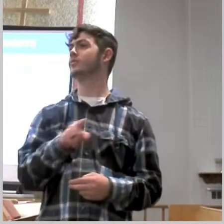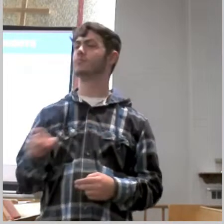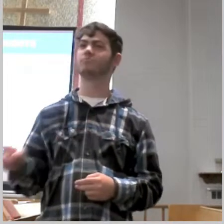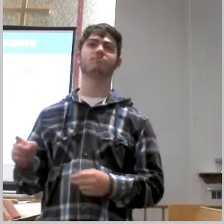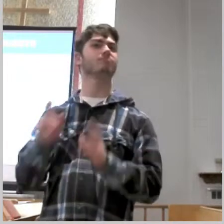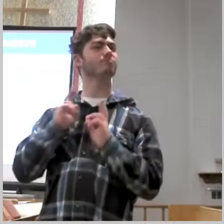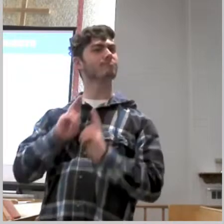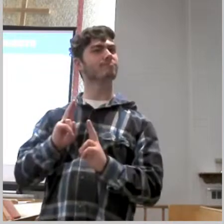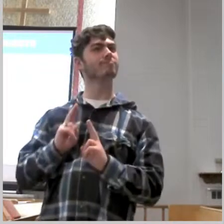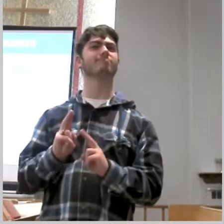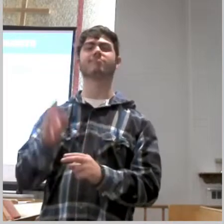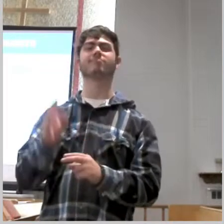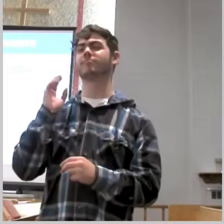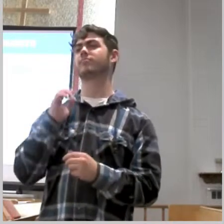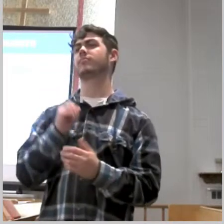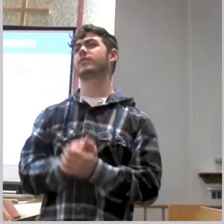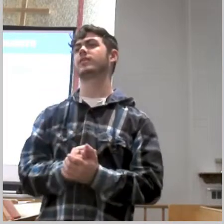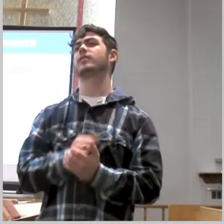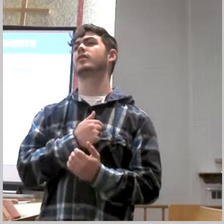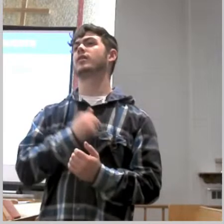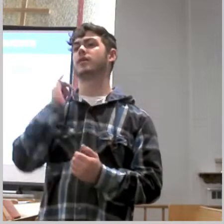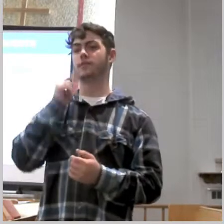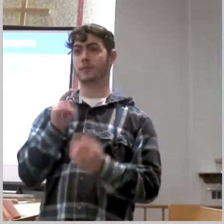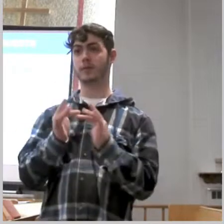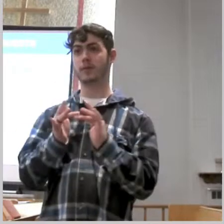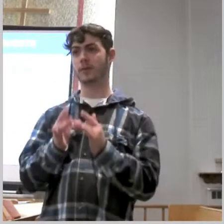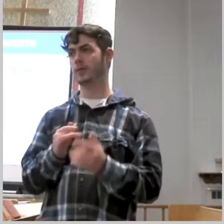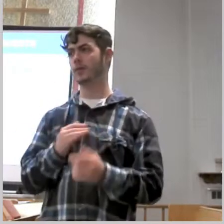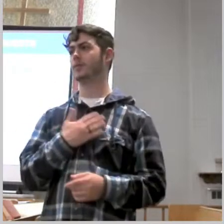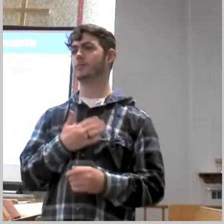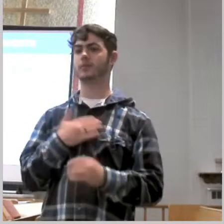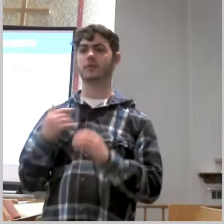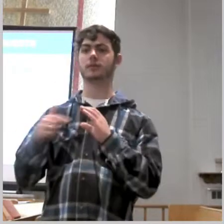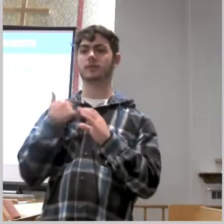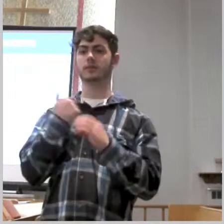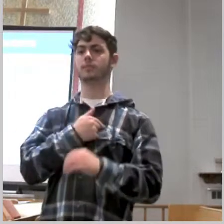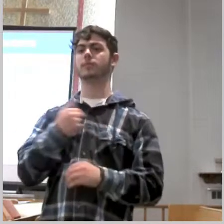to study the Bible with you. If you're online, you could email us at